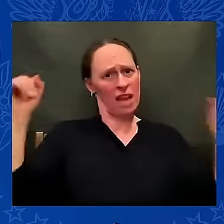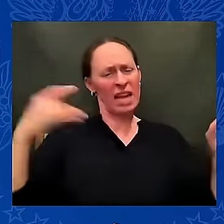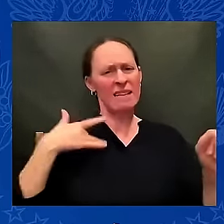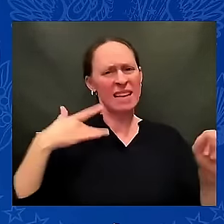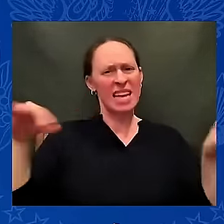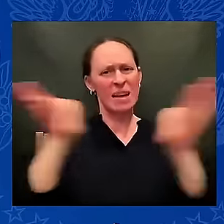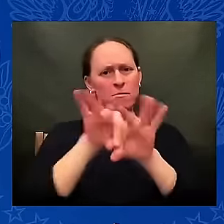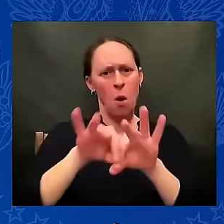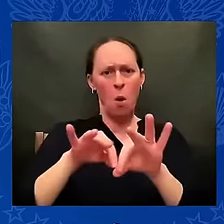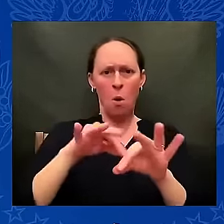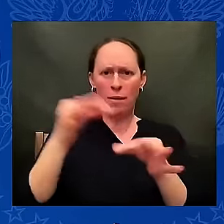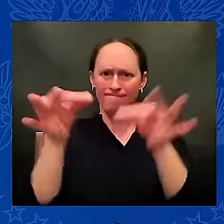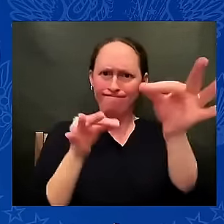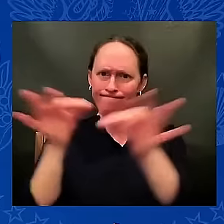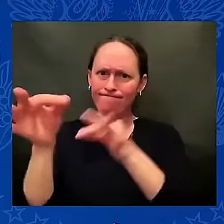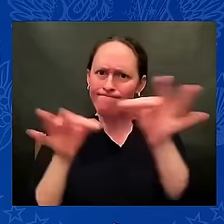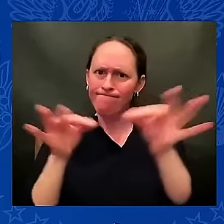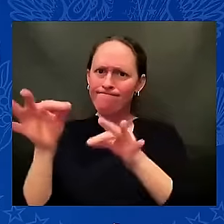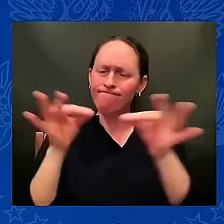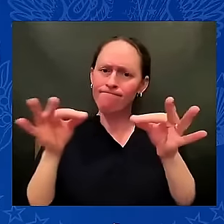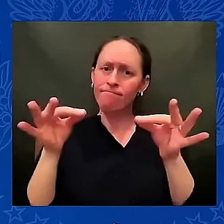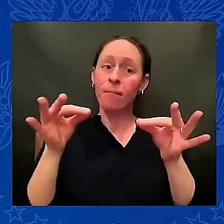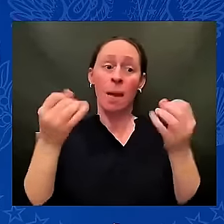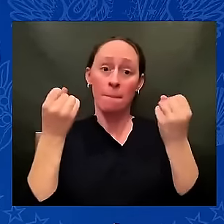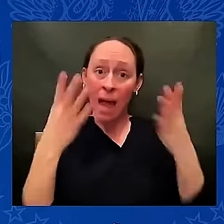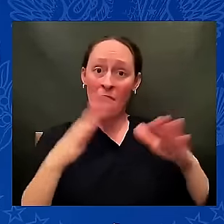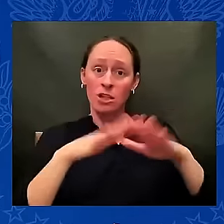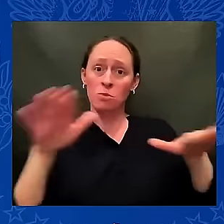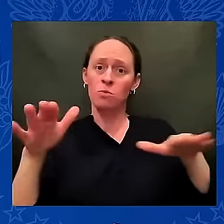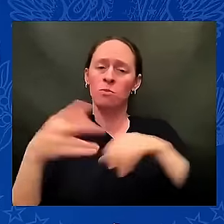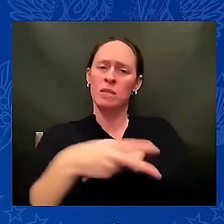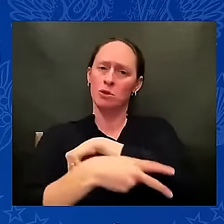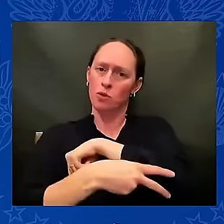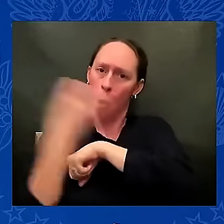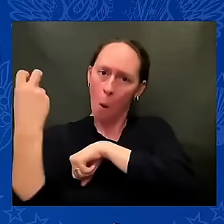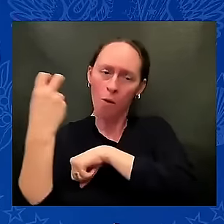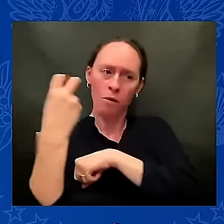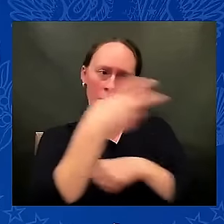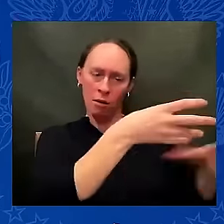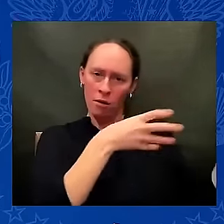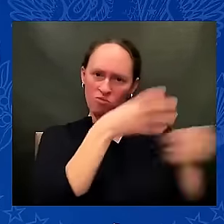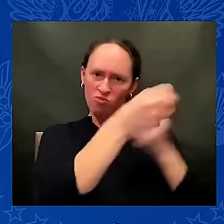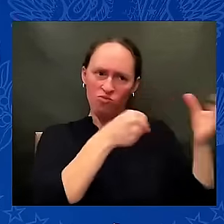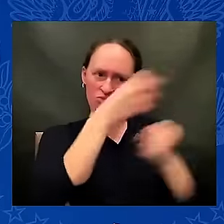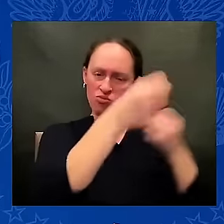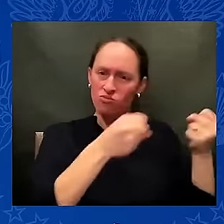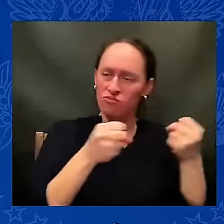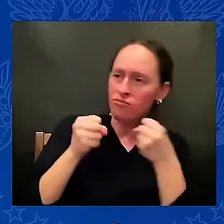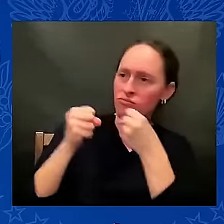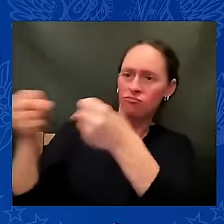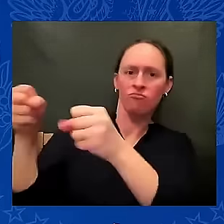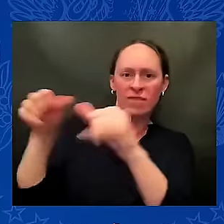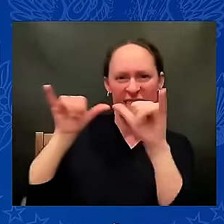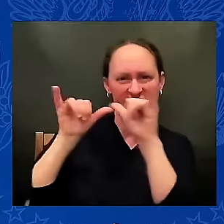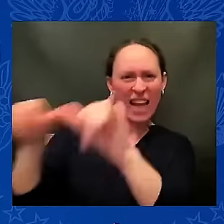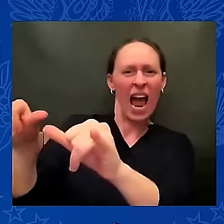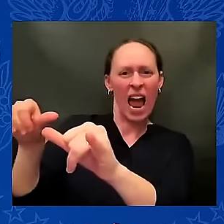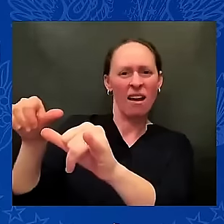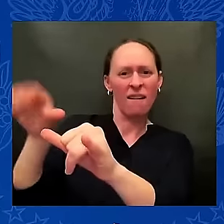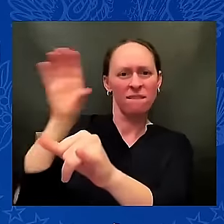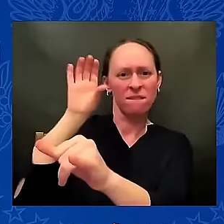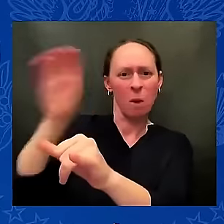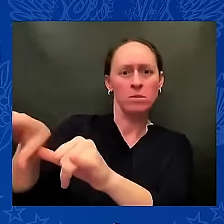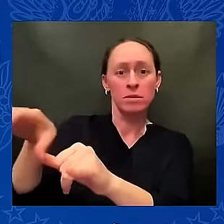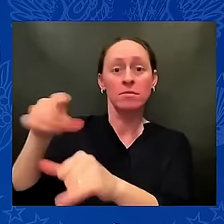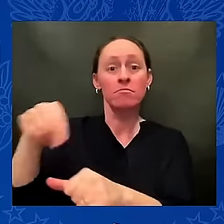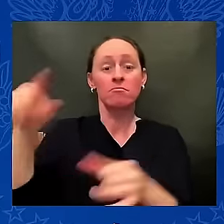taken away to places they didn't know, with people they never met, who spoke a language they had never heard. Native